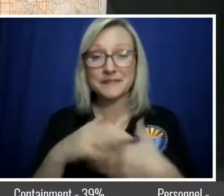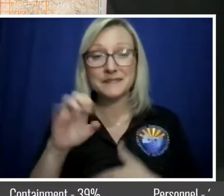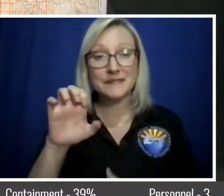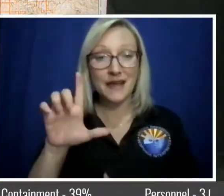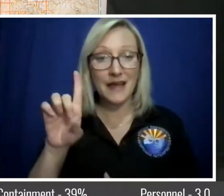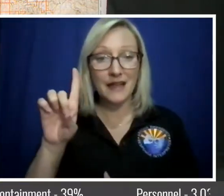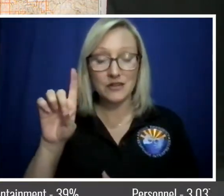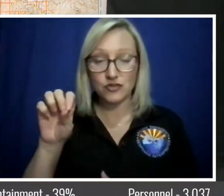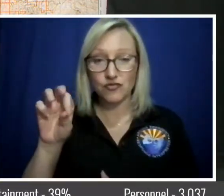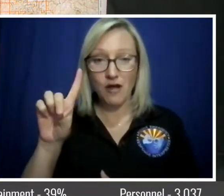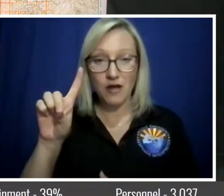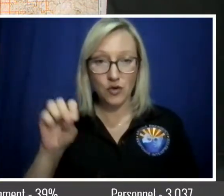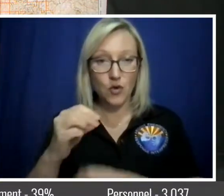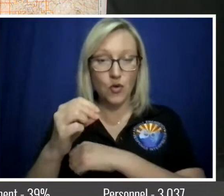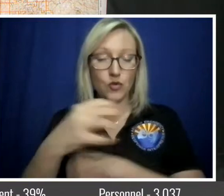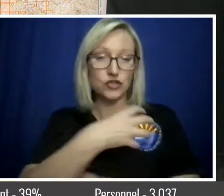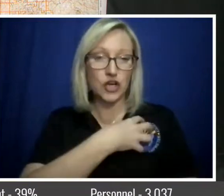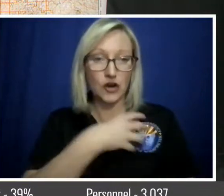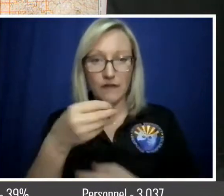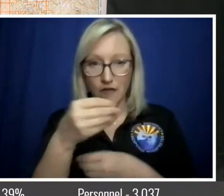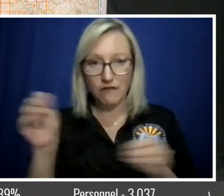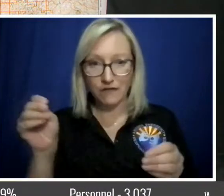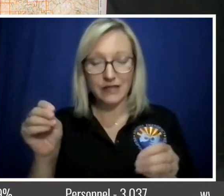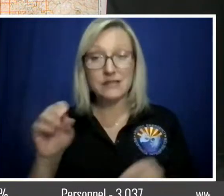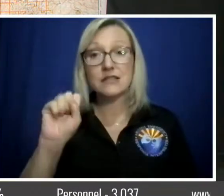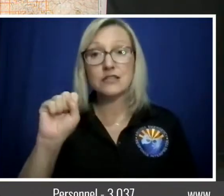Sheriff's Office, we're going to bring up Sergeant Alexander Sori.